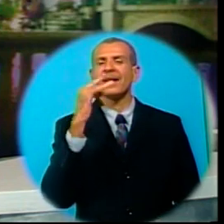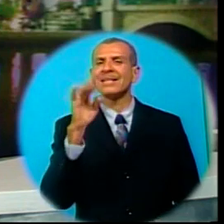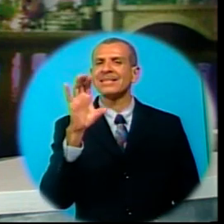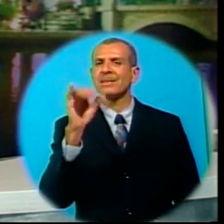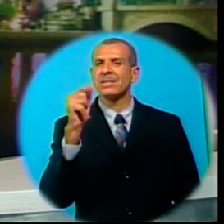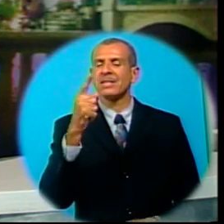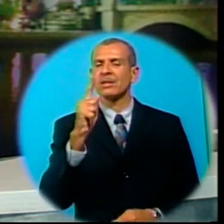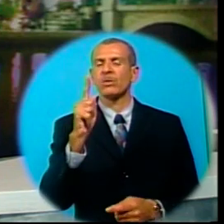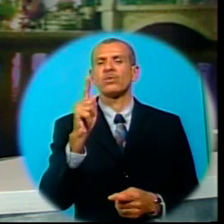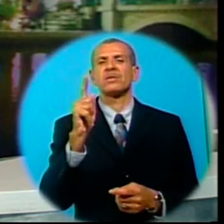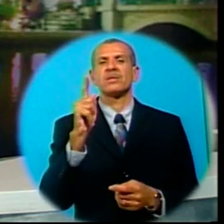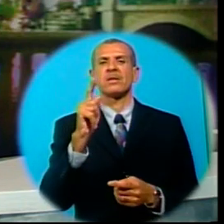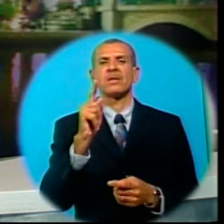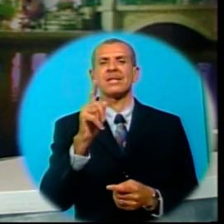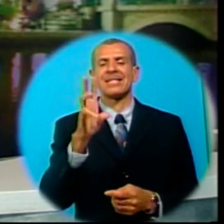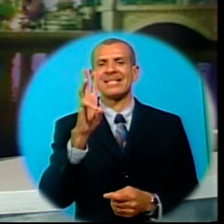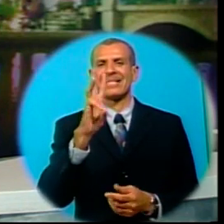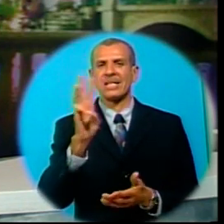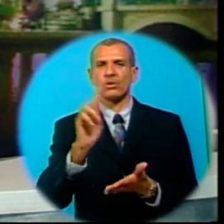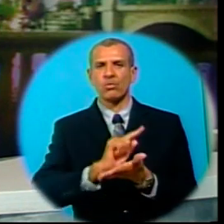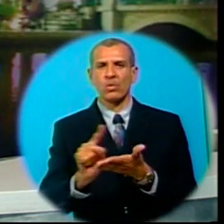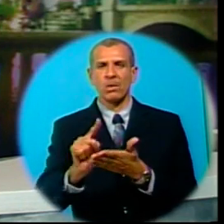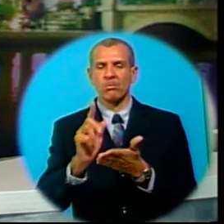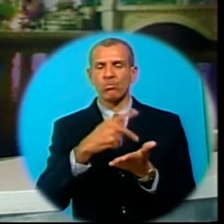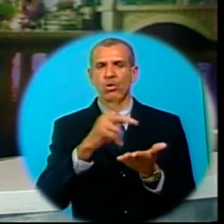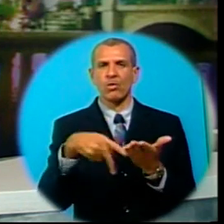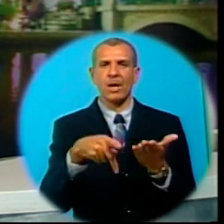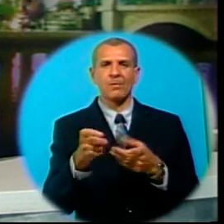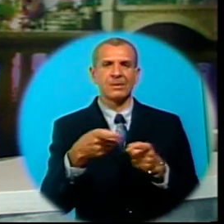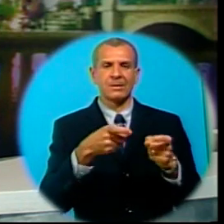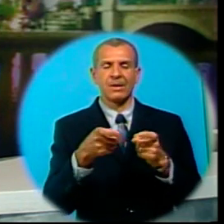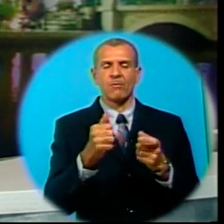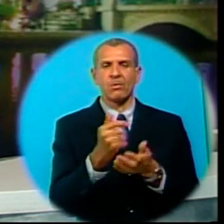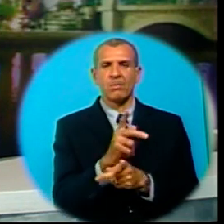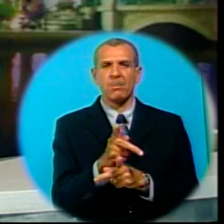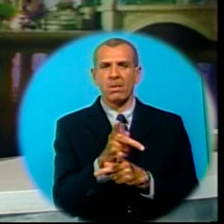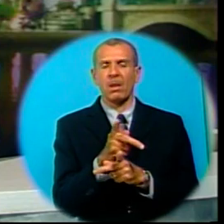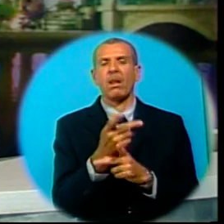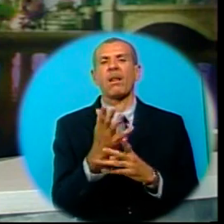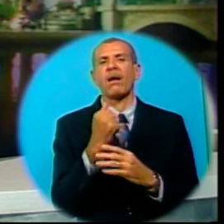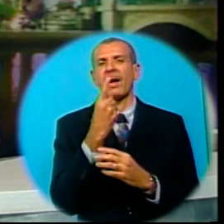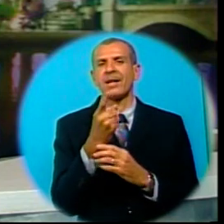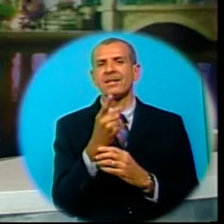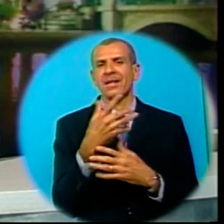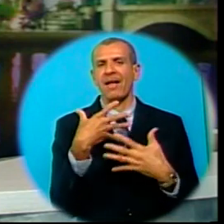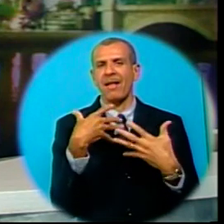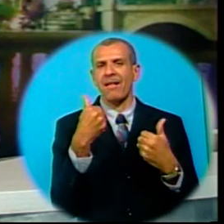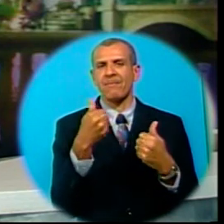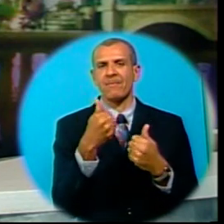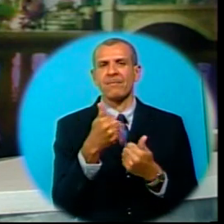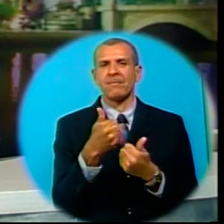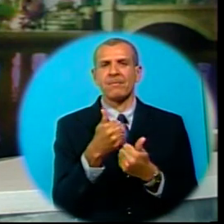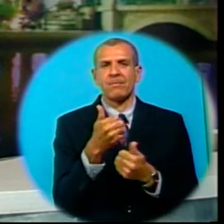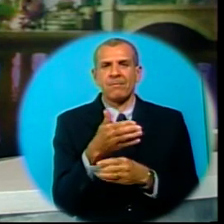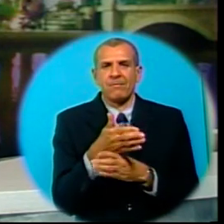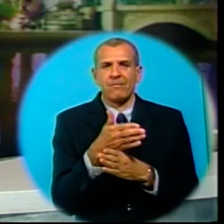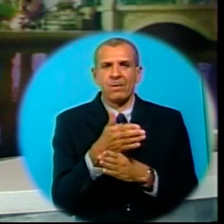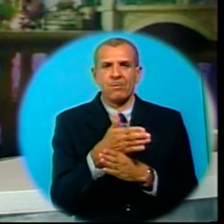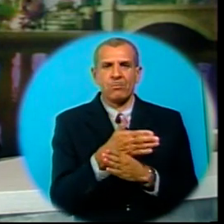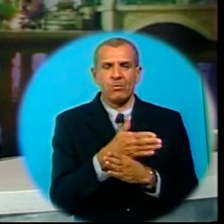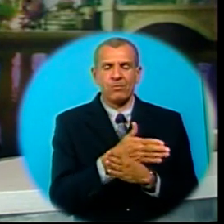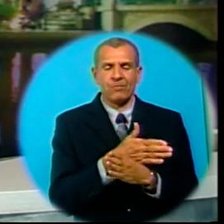6-week program will train people with chronic conditions in self-management techniques so they can help themselves to improve their health.